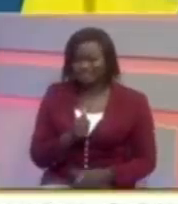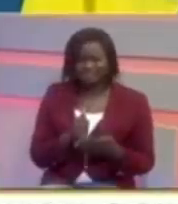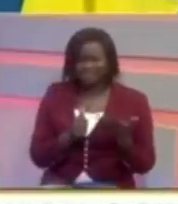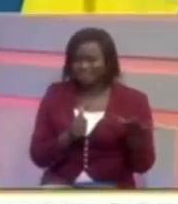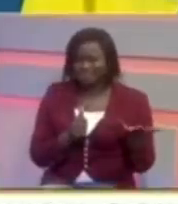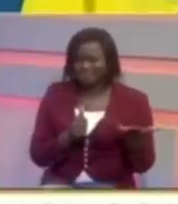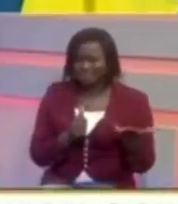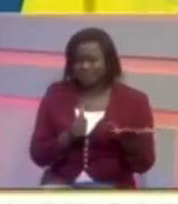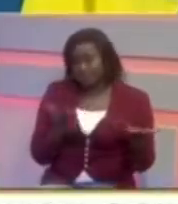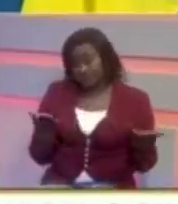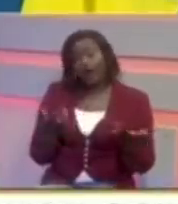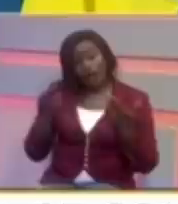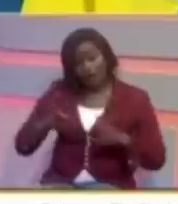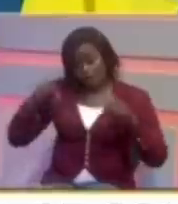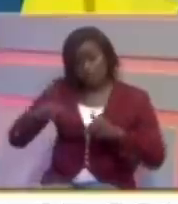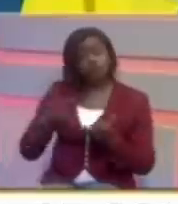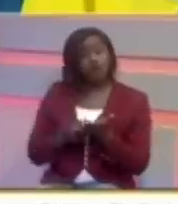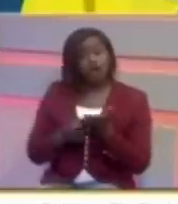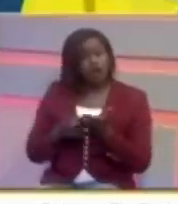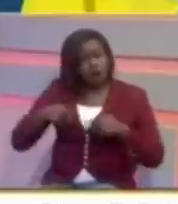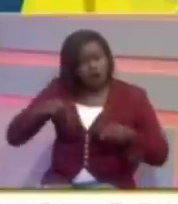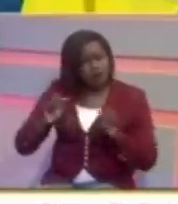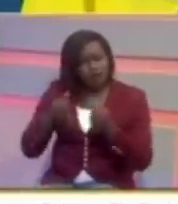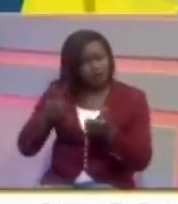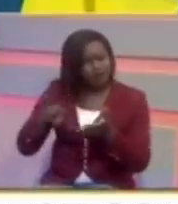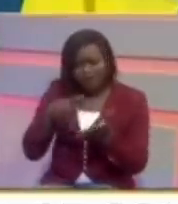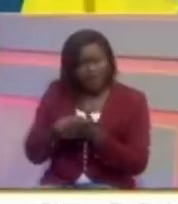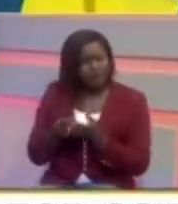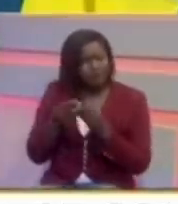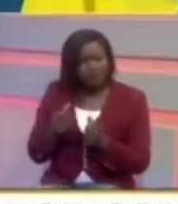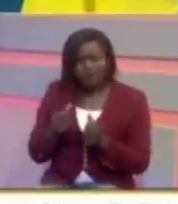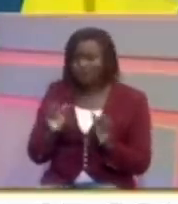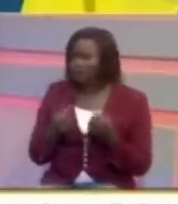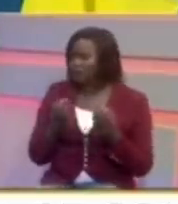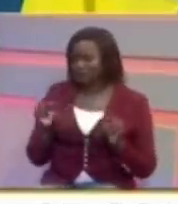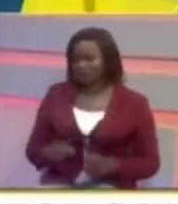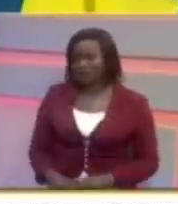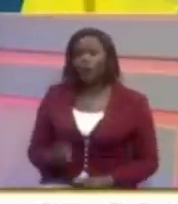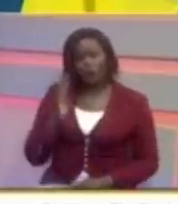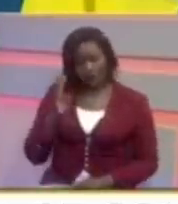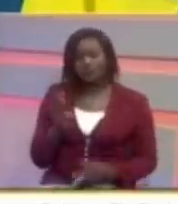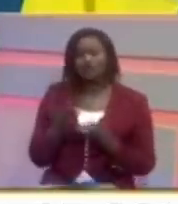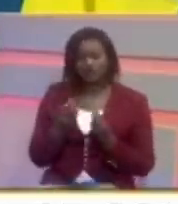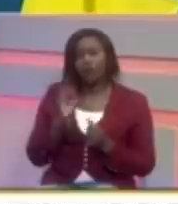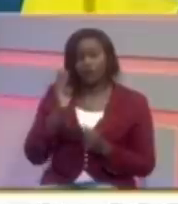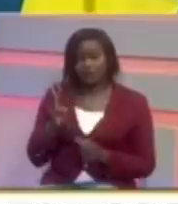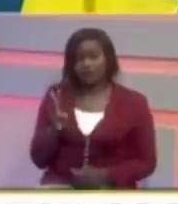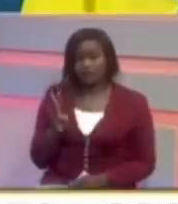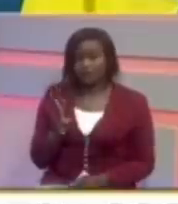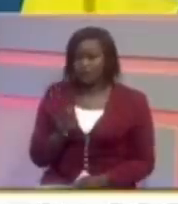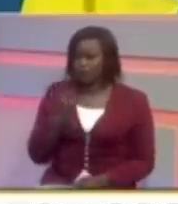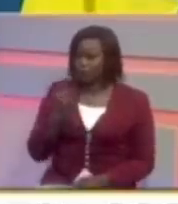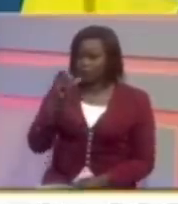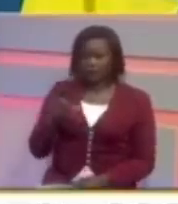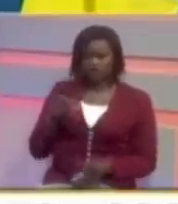It is here. It's happening here in Uganda. We can't fail to solve it. We shall. It will be sorted out. Somebody told me